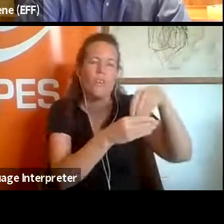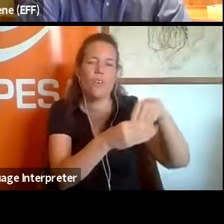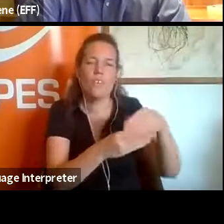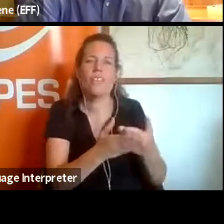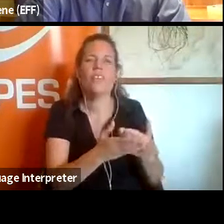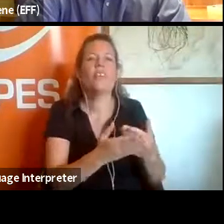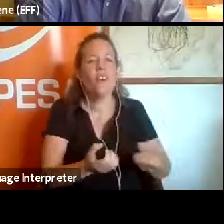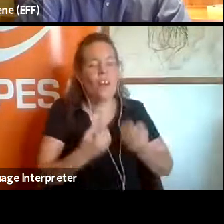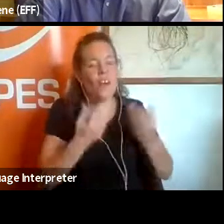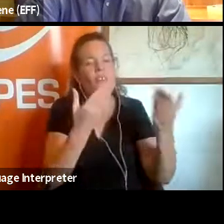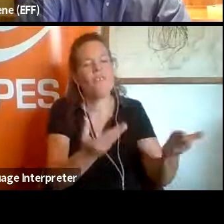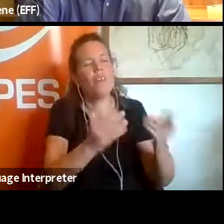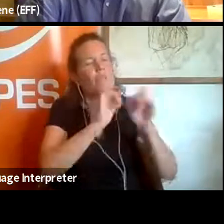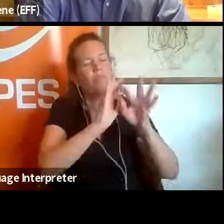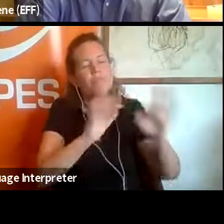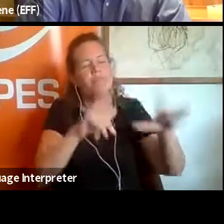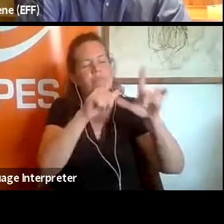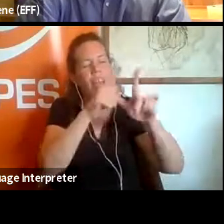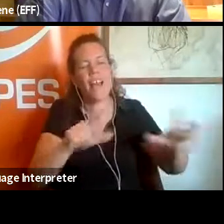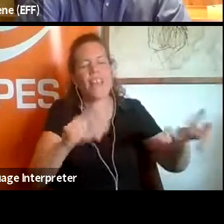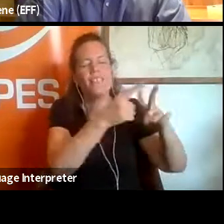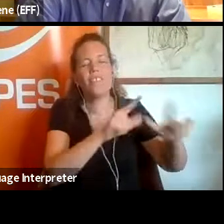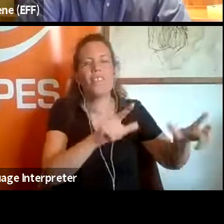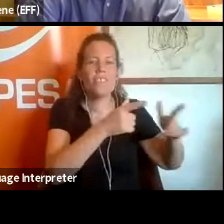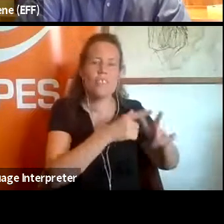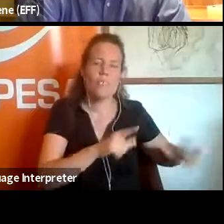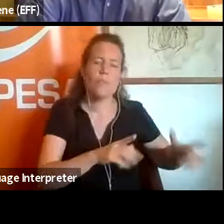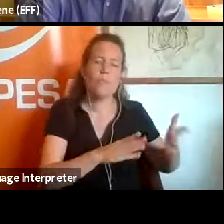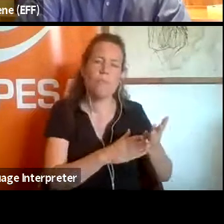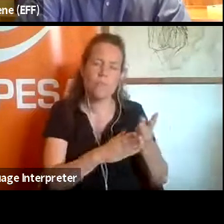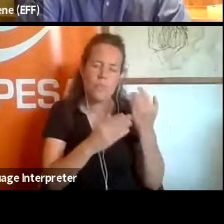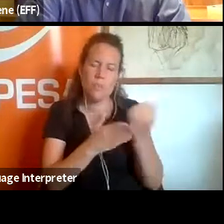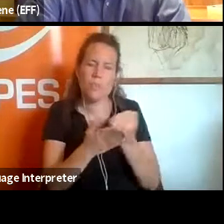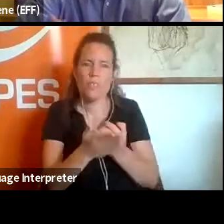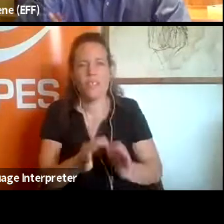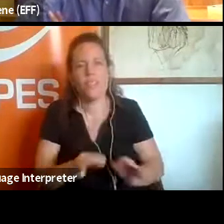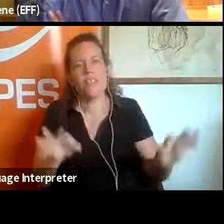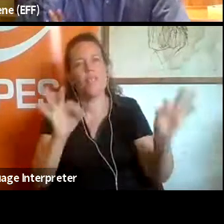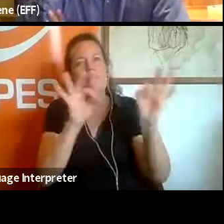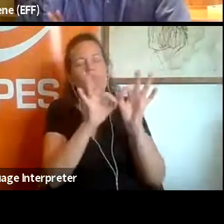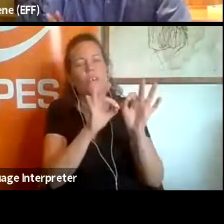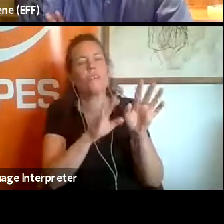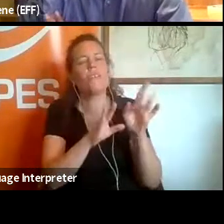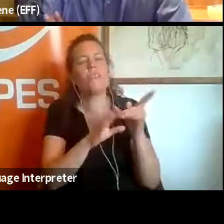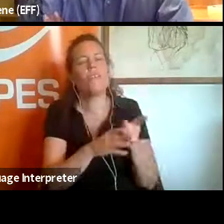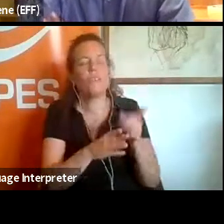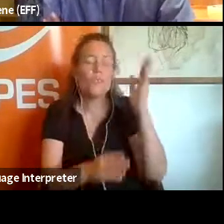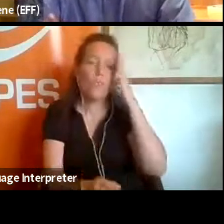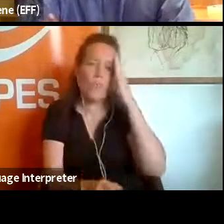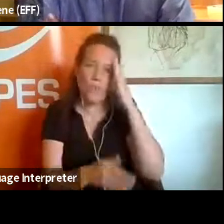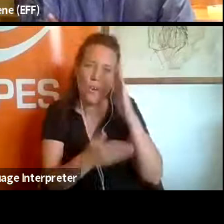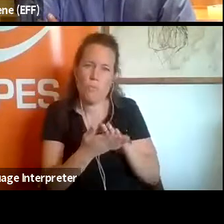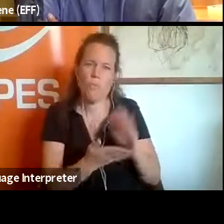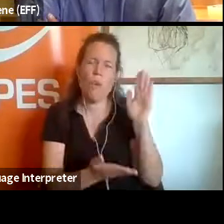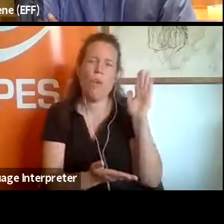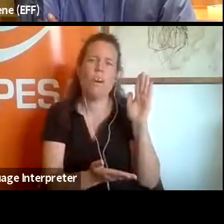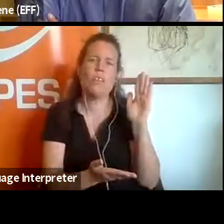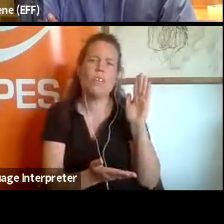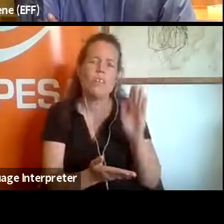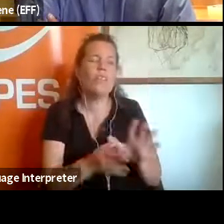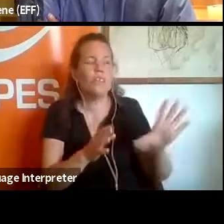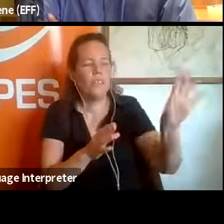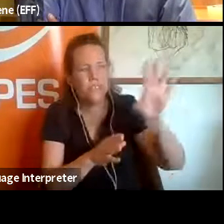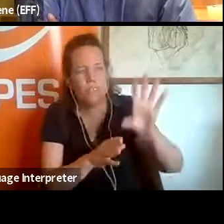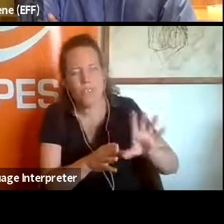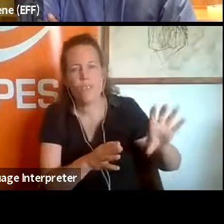different languages. One other issue that is important is related to no more the geographic or